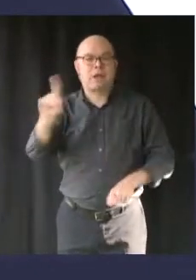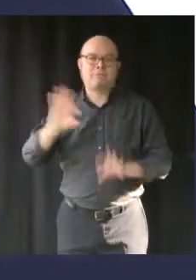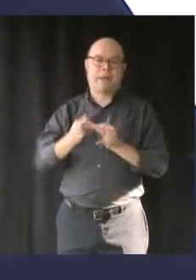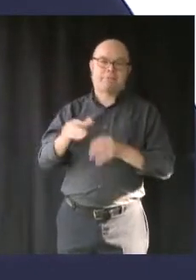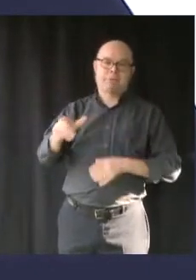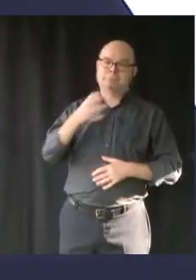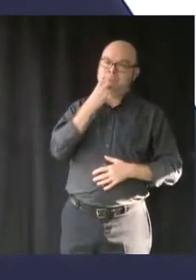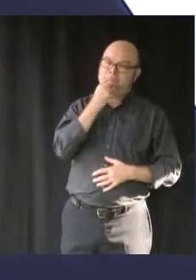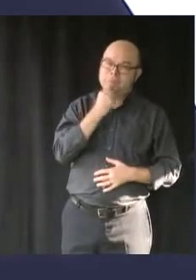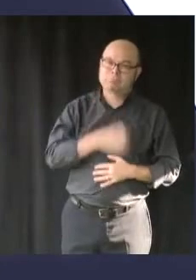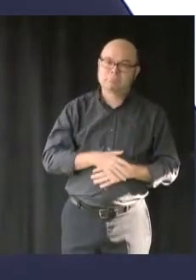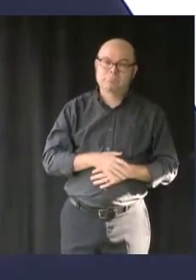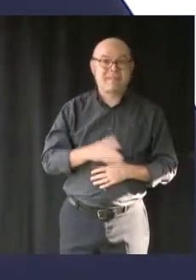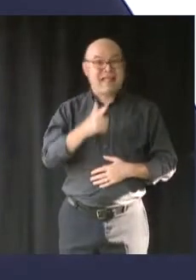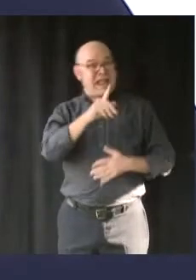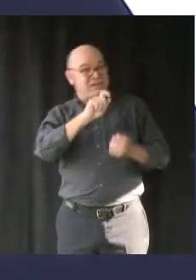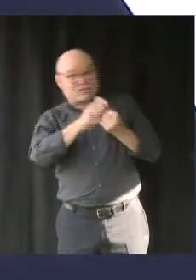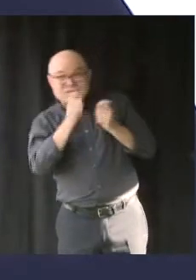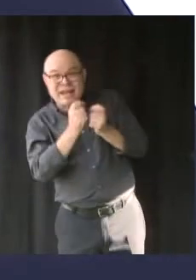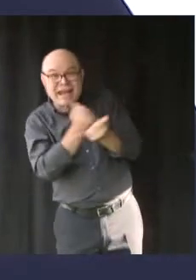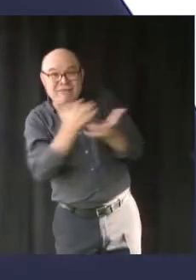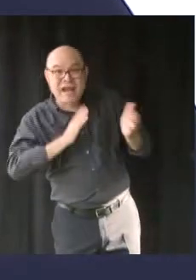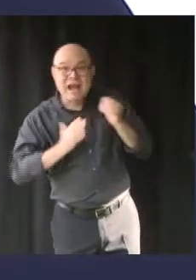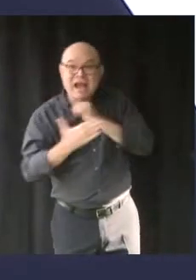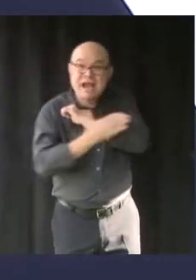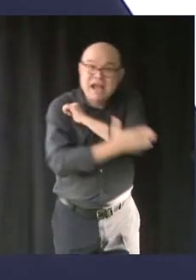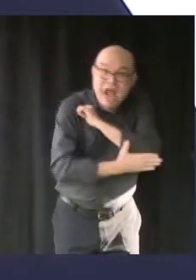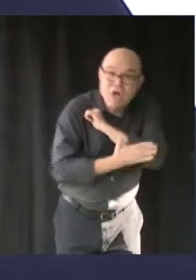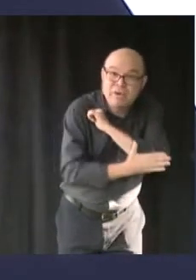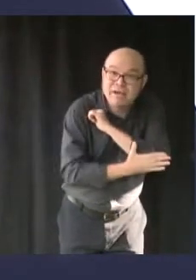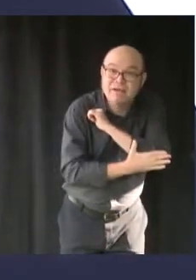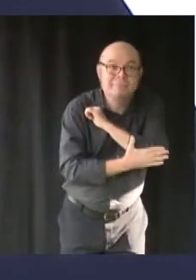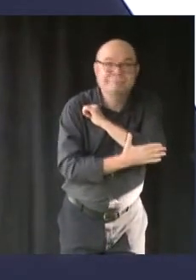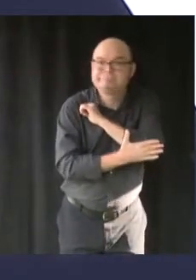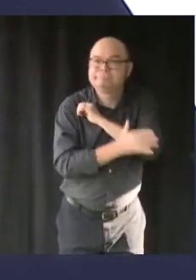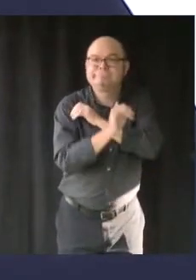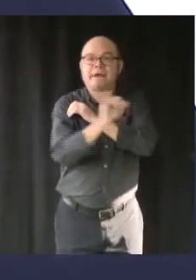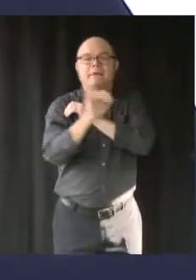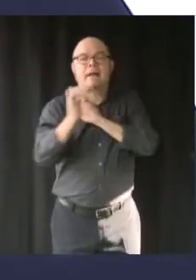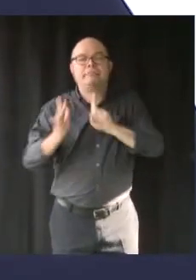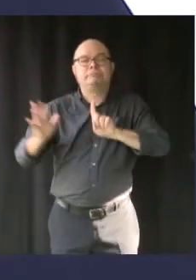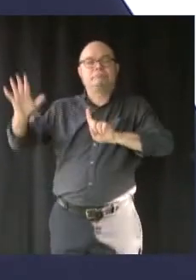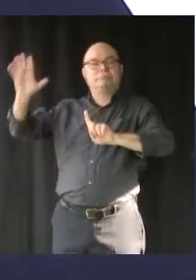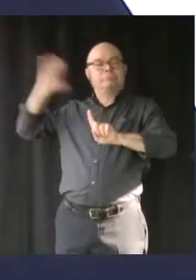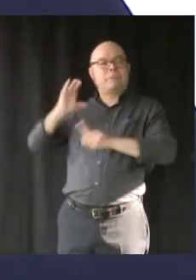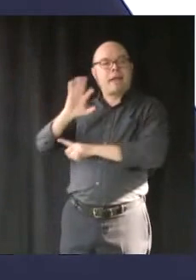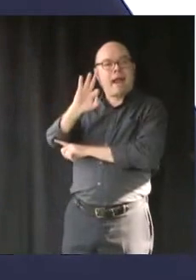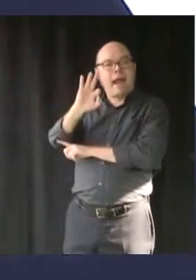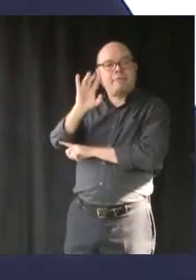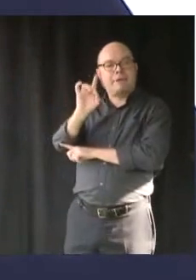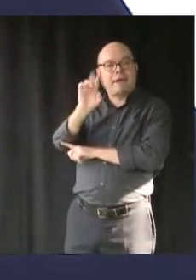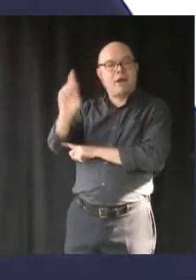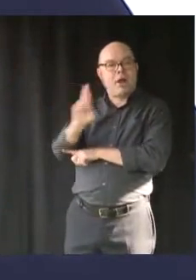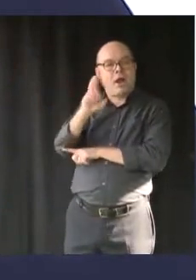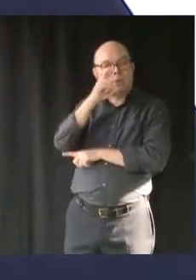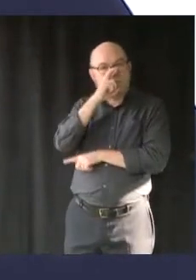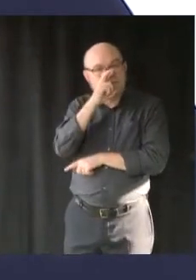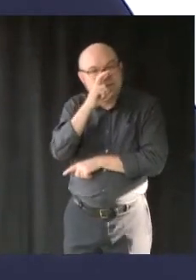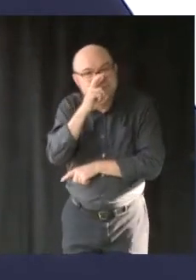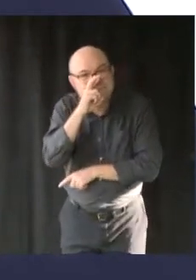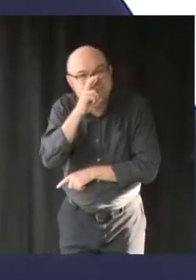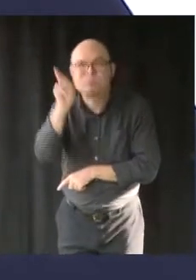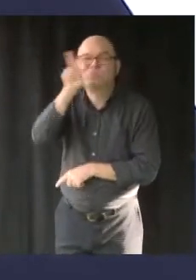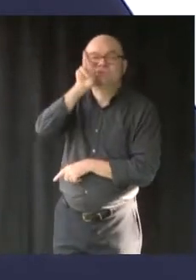nation in the fashion of Franklin Roosevelt. And yet, he is here putting the spotlight on our